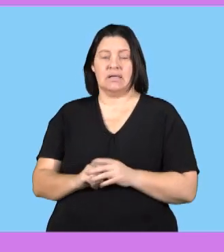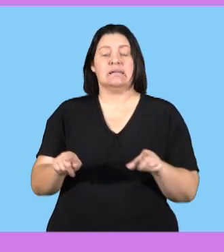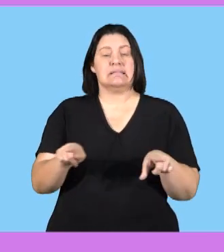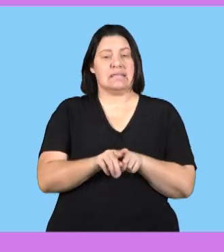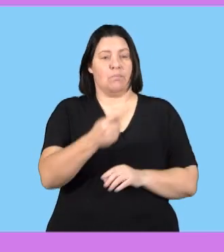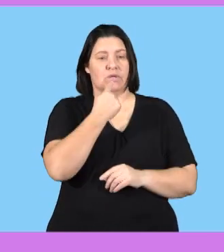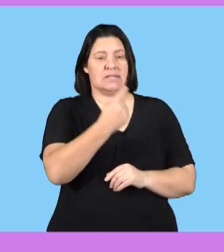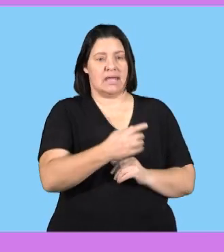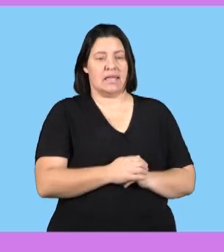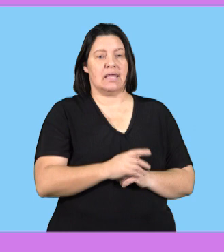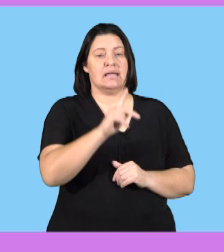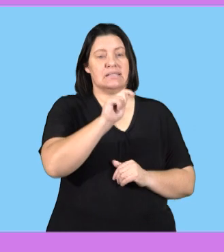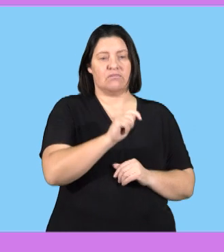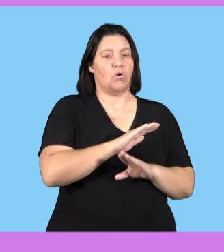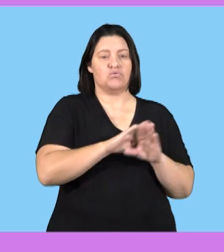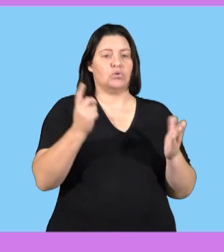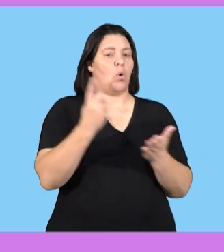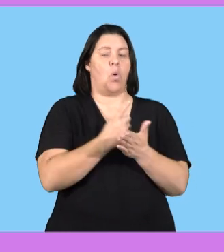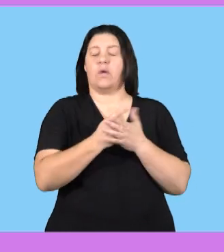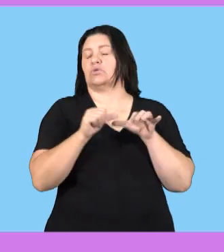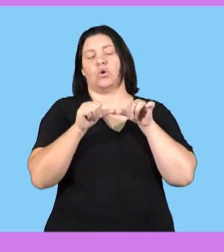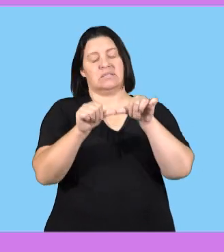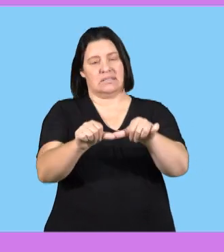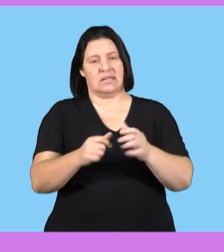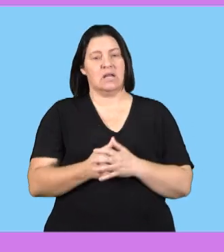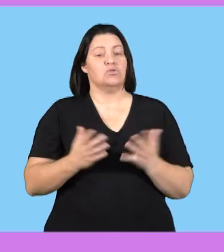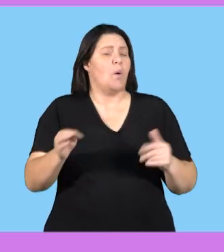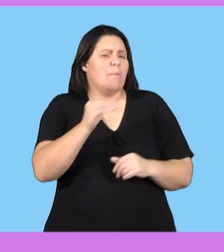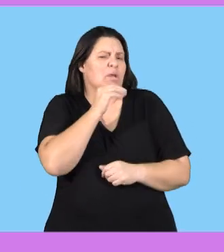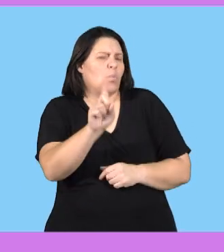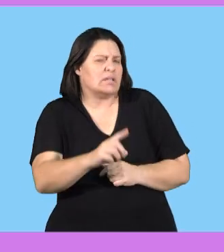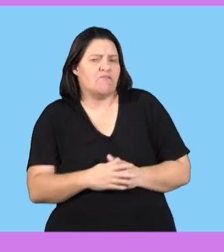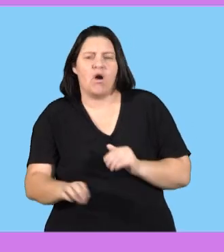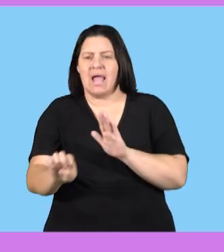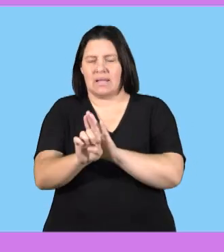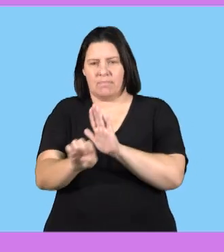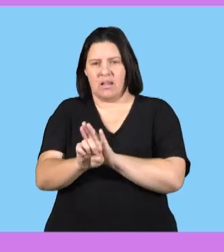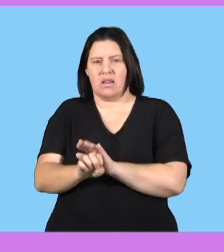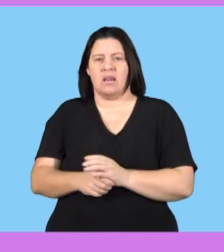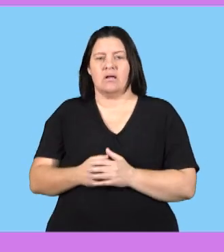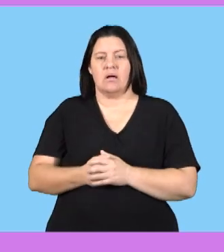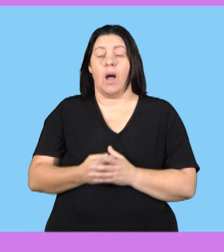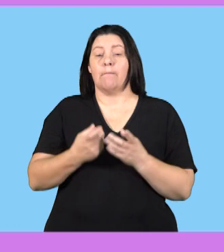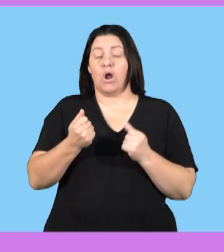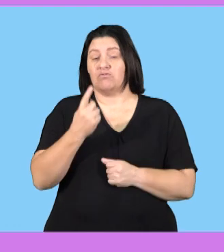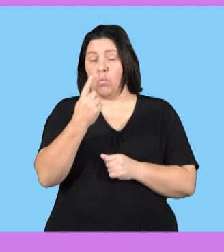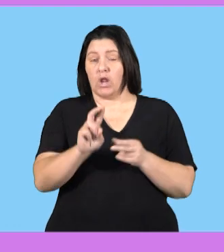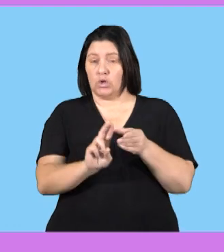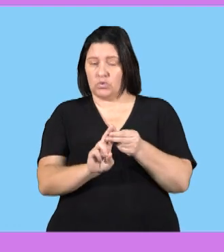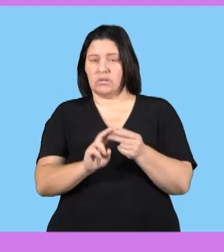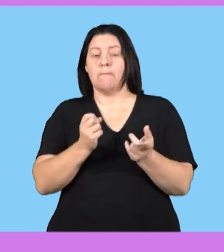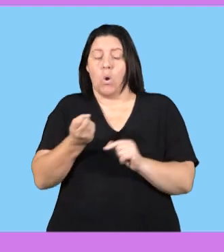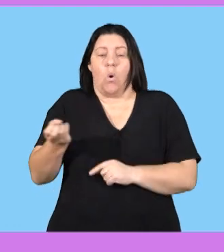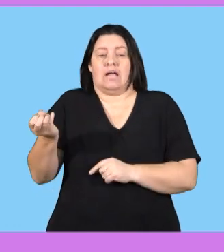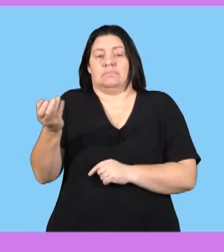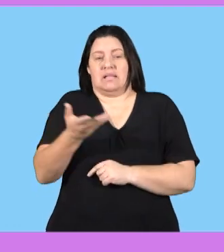then we're also saying here, tariffs are not always constant. So what do I mean by that? For example, the price per unit gets